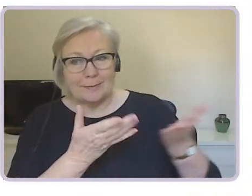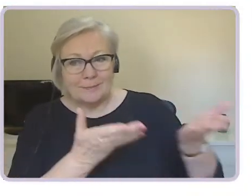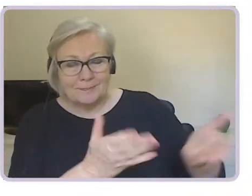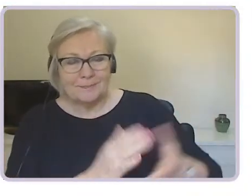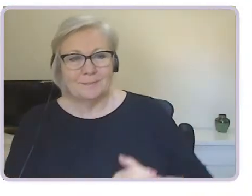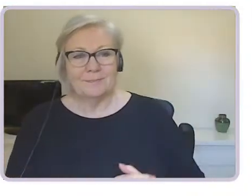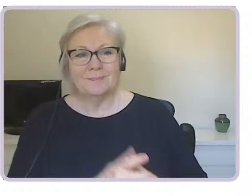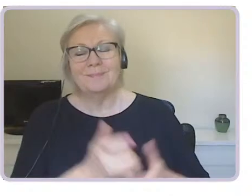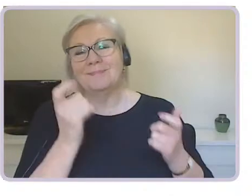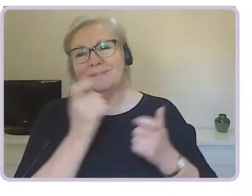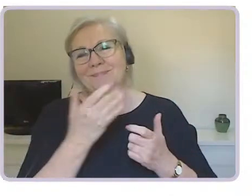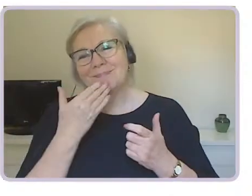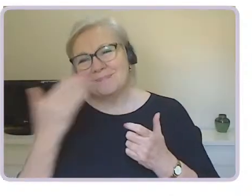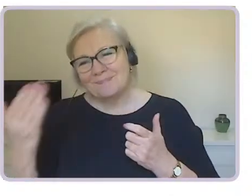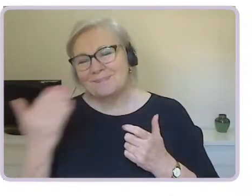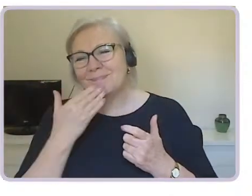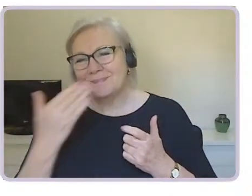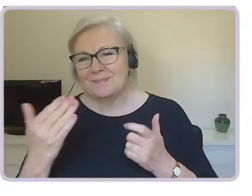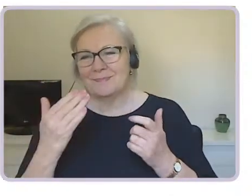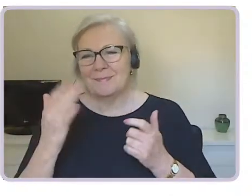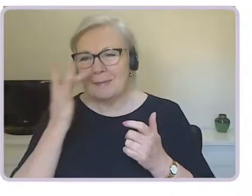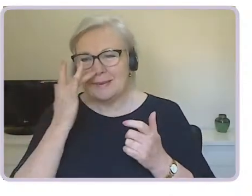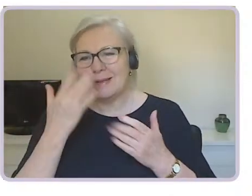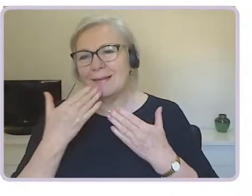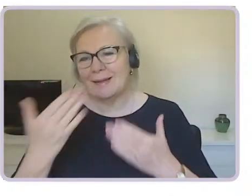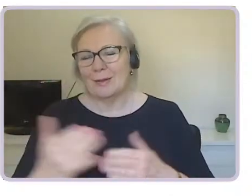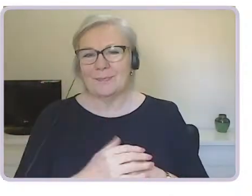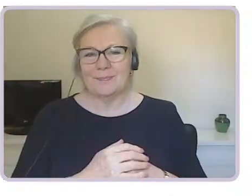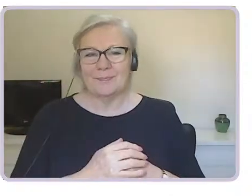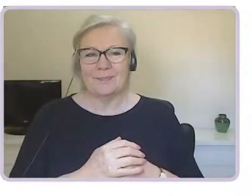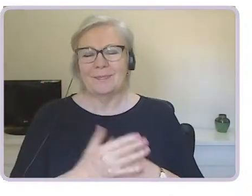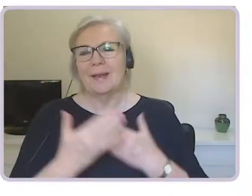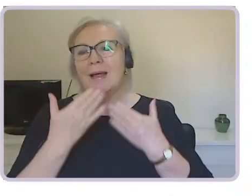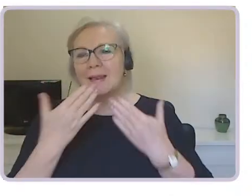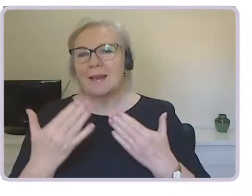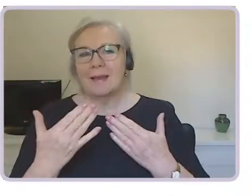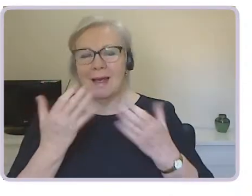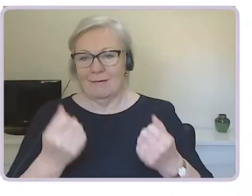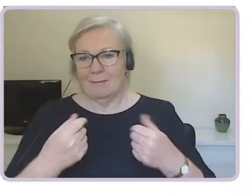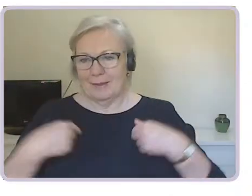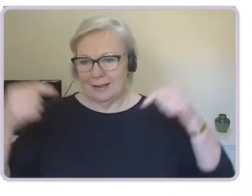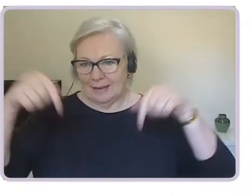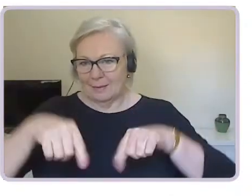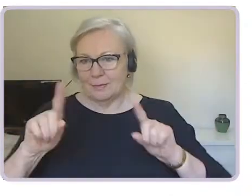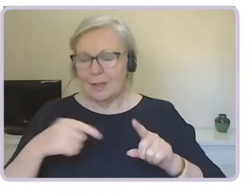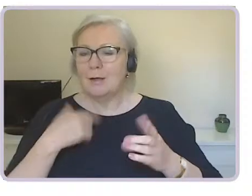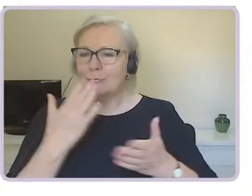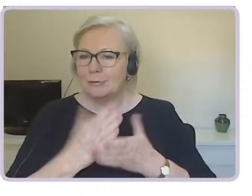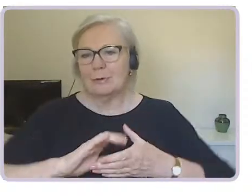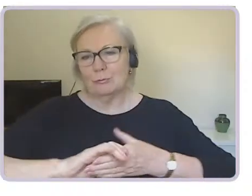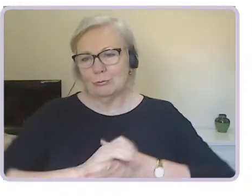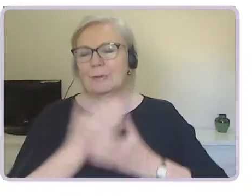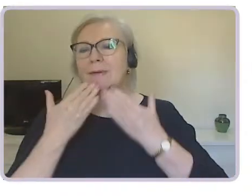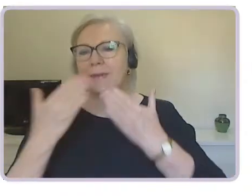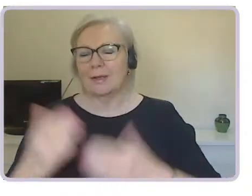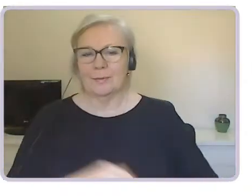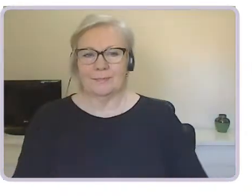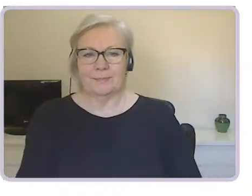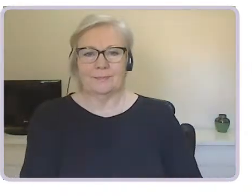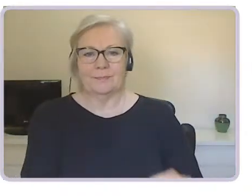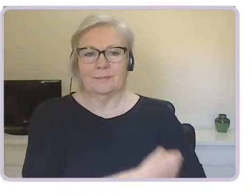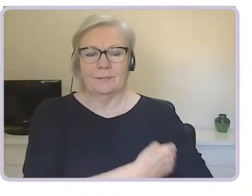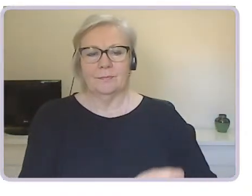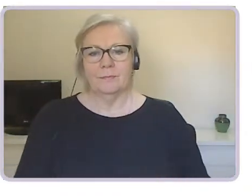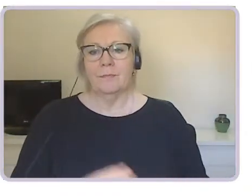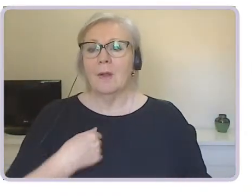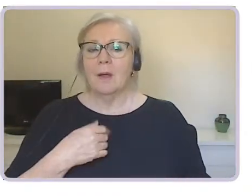Thank you very much for that introduction, Melissa, and thank you for having me today. I really appreciate it. I'd like to, oh,